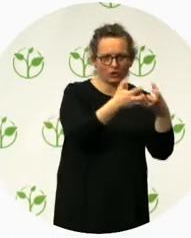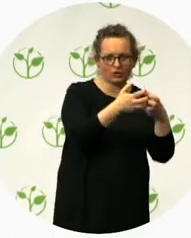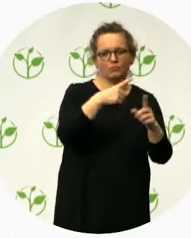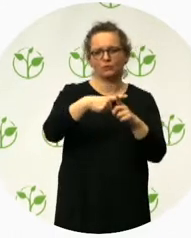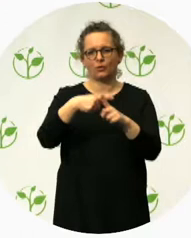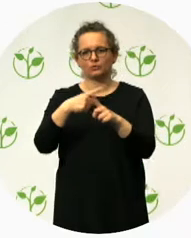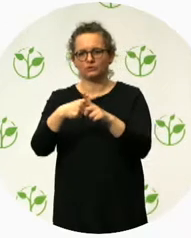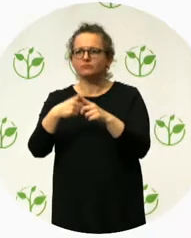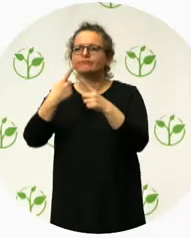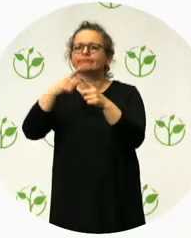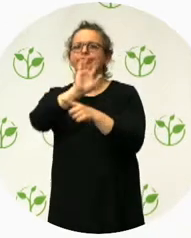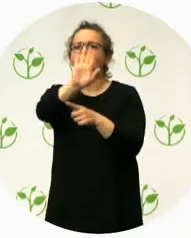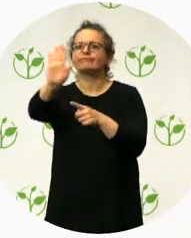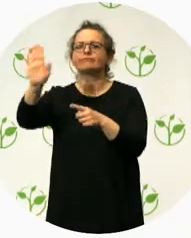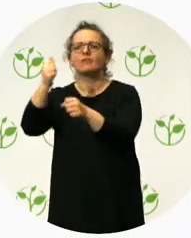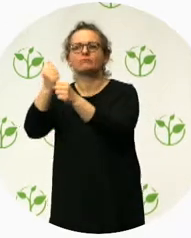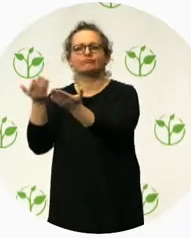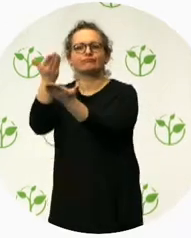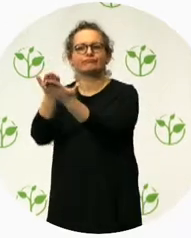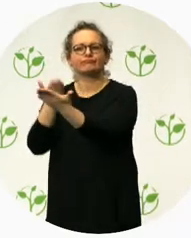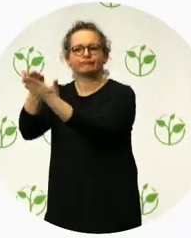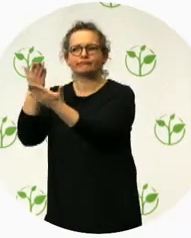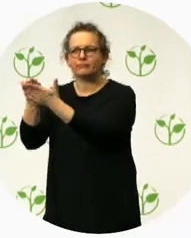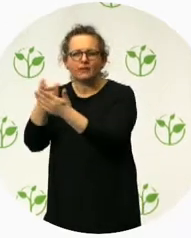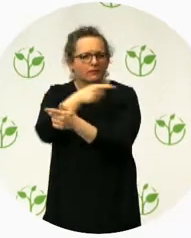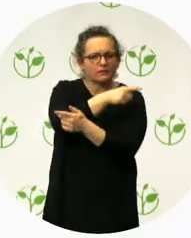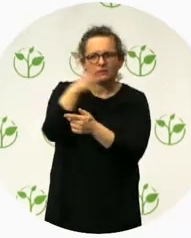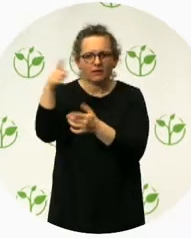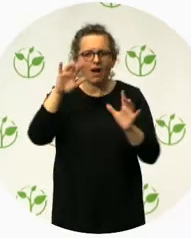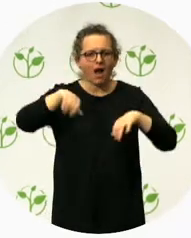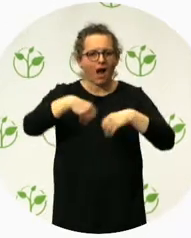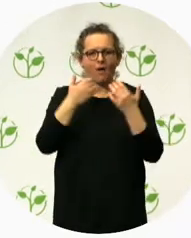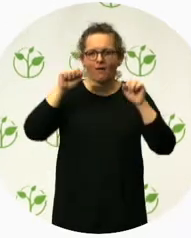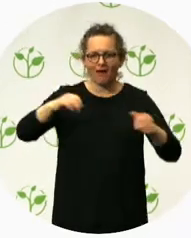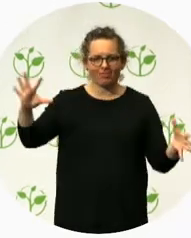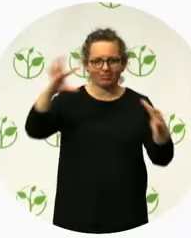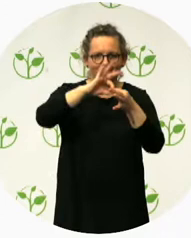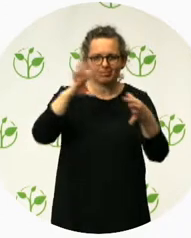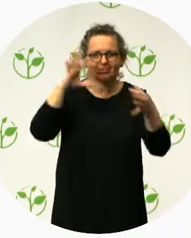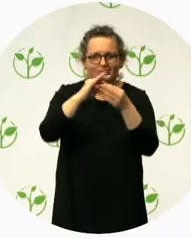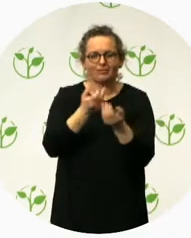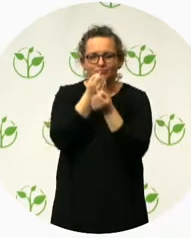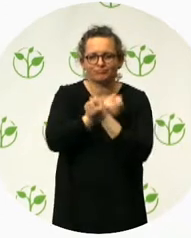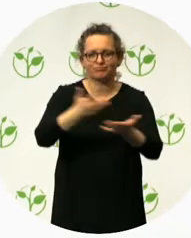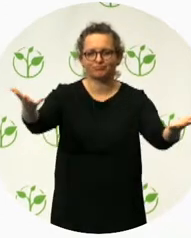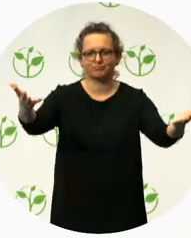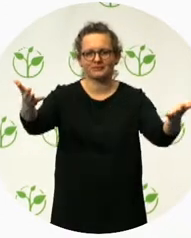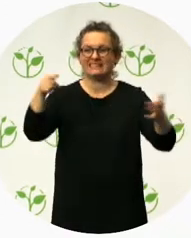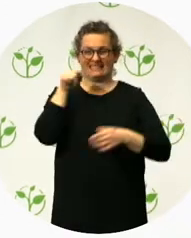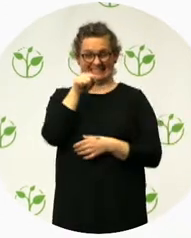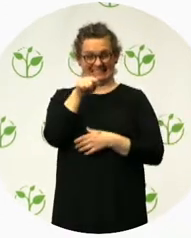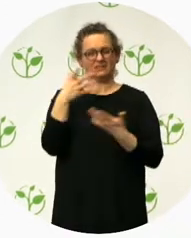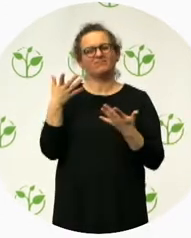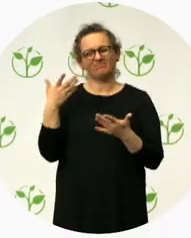between the Council, the European Parliament, and the European Commission that are starting now will end positively this